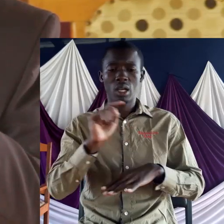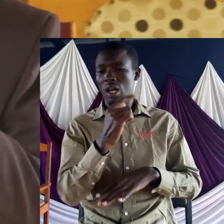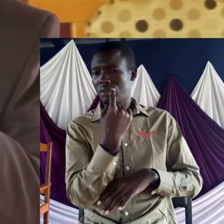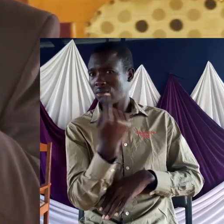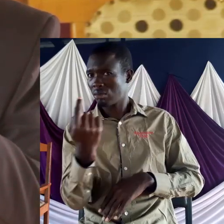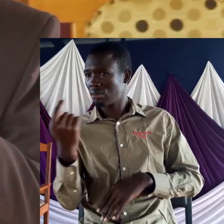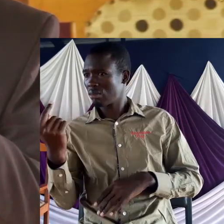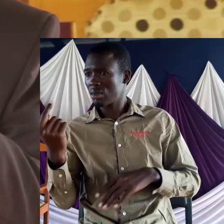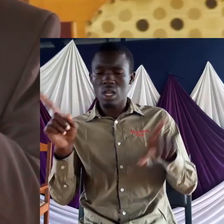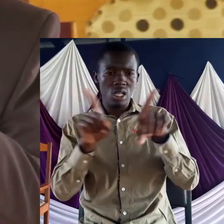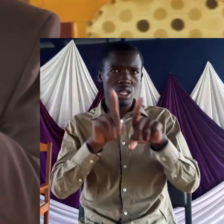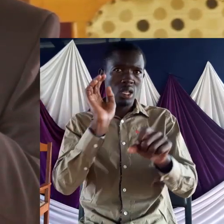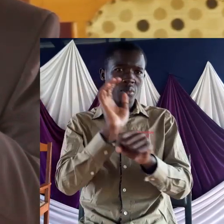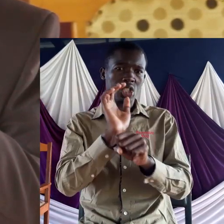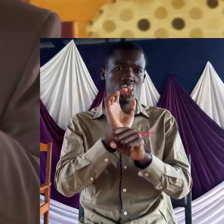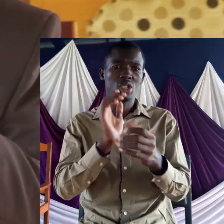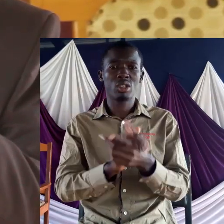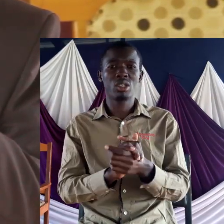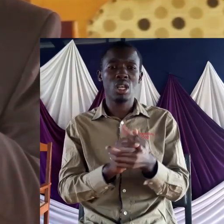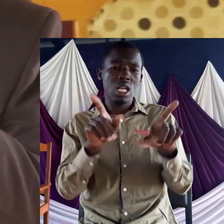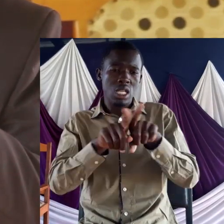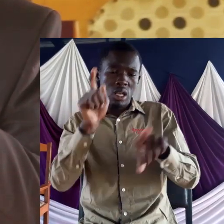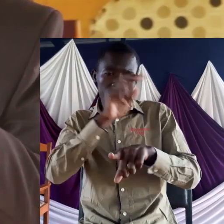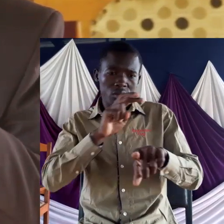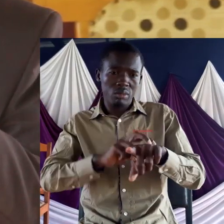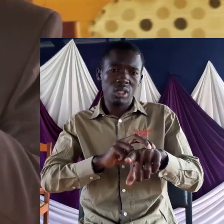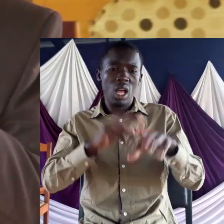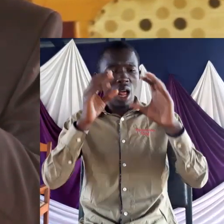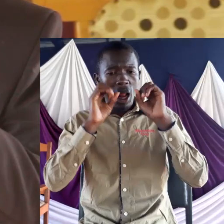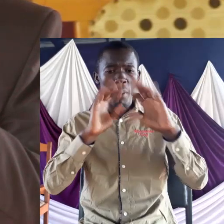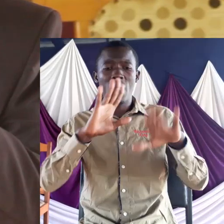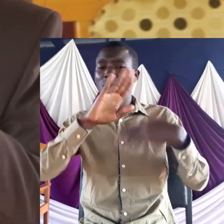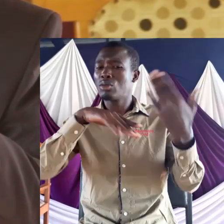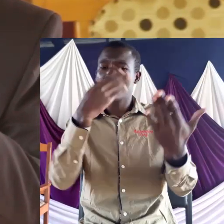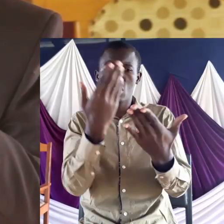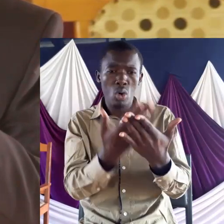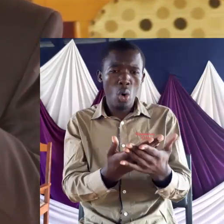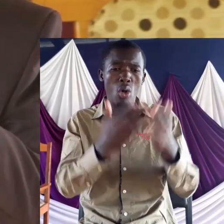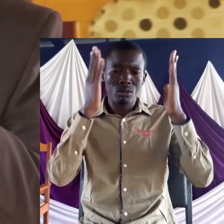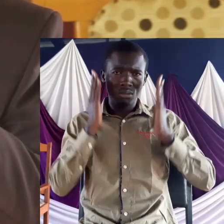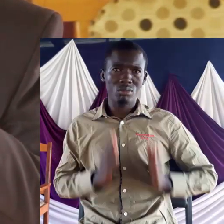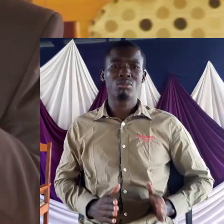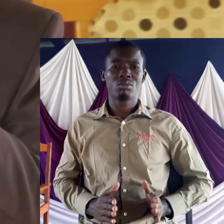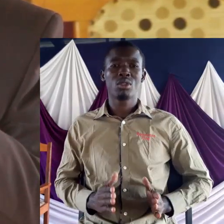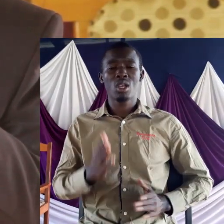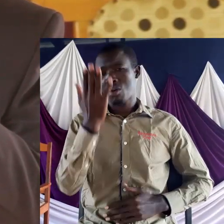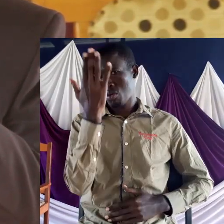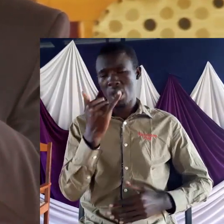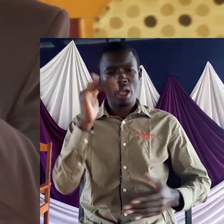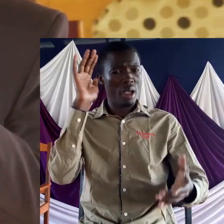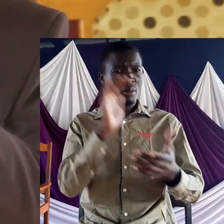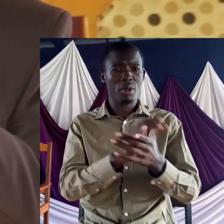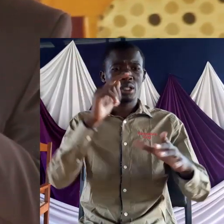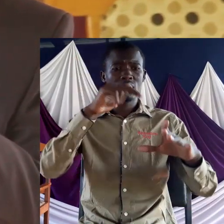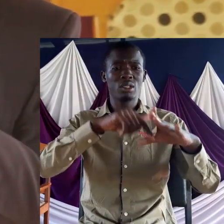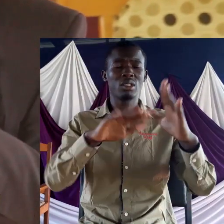And bless us as a church. Bless us as a nation. Bless us as the whole mankind, because we believe and trust in